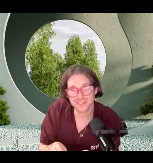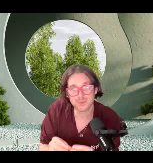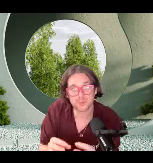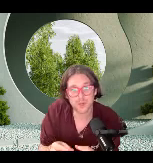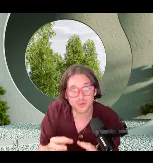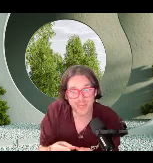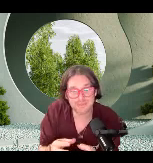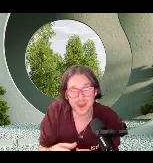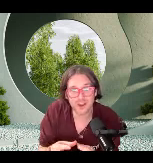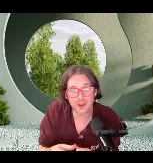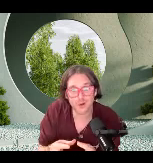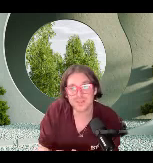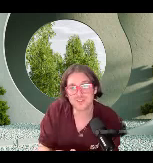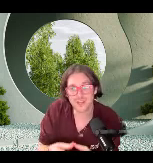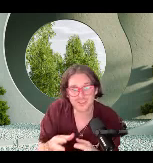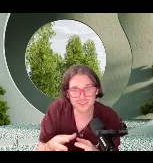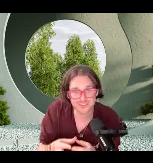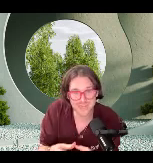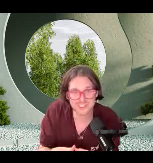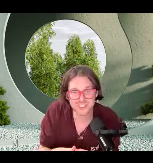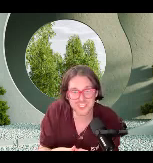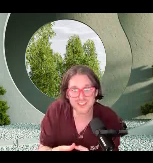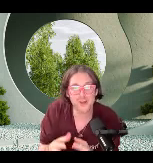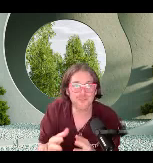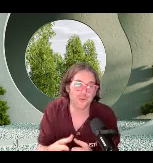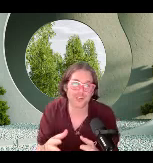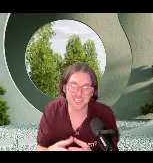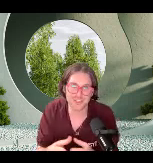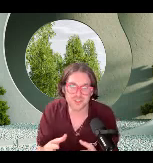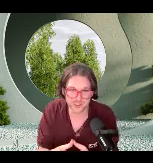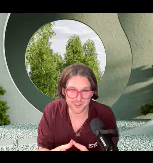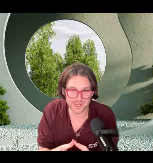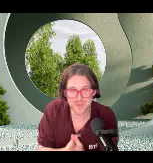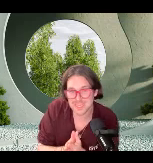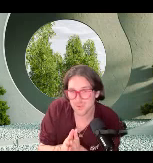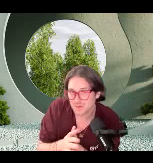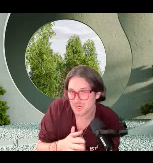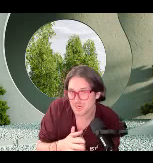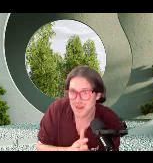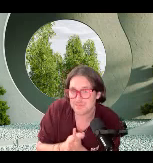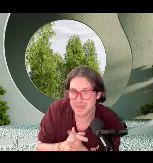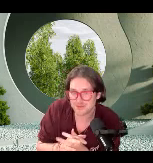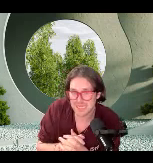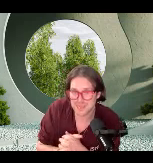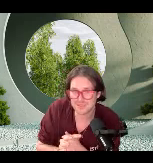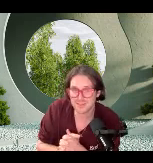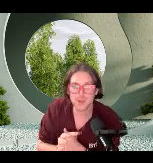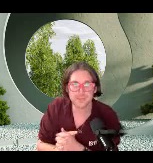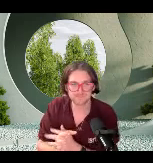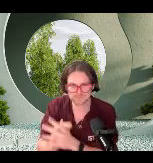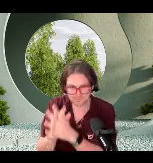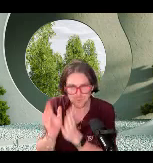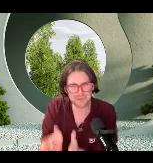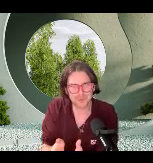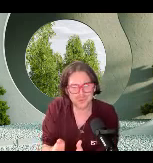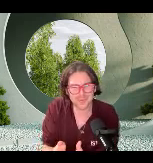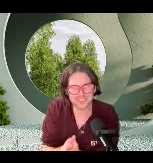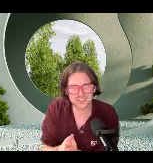and strategies needed to program our own instructional strategies for each learner. And that's what we're going to talk about today.